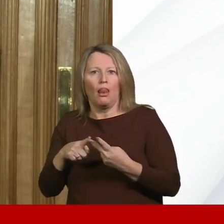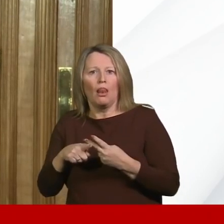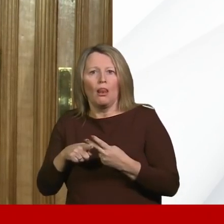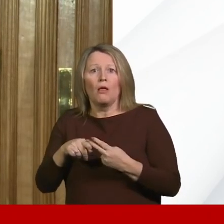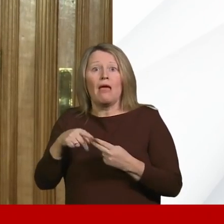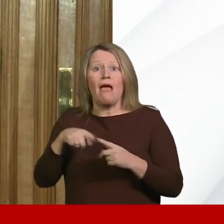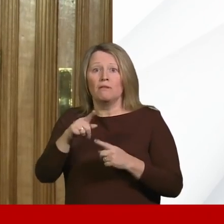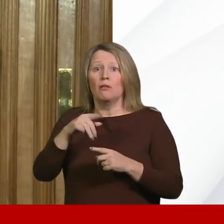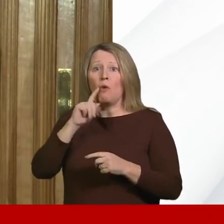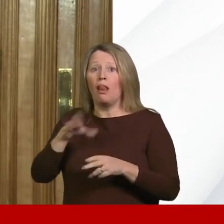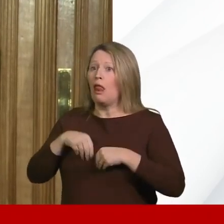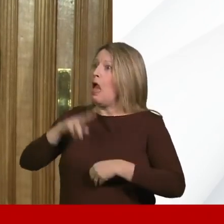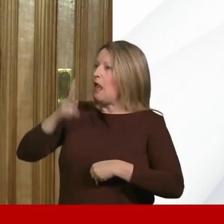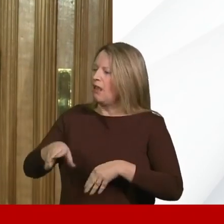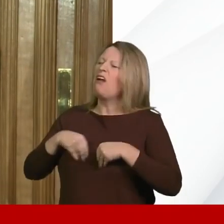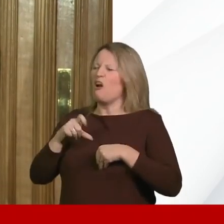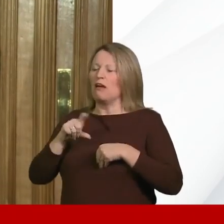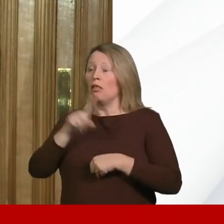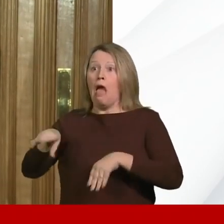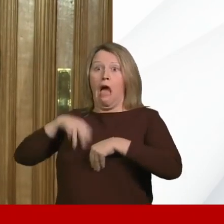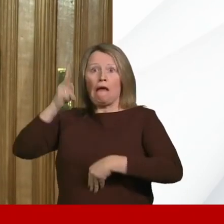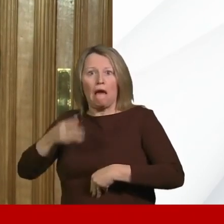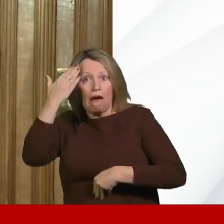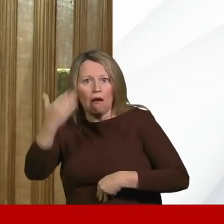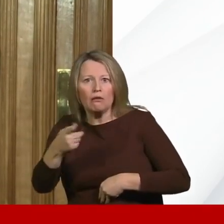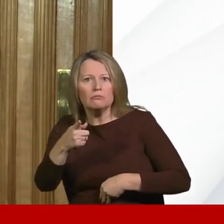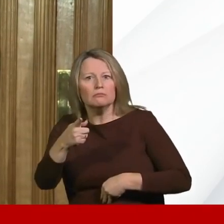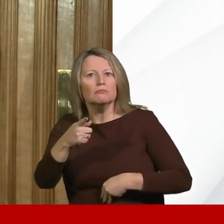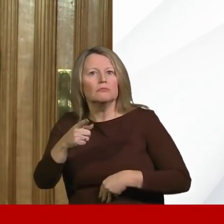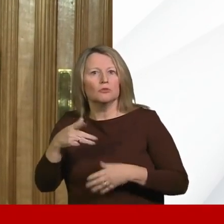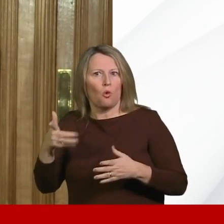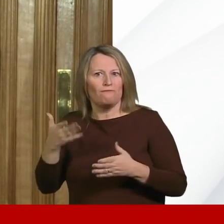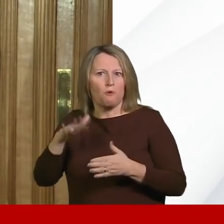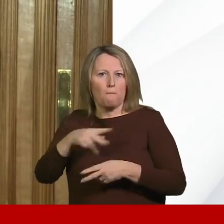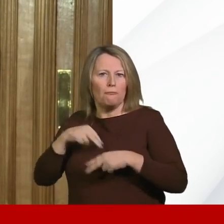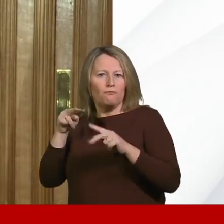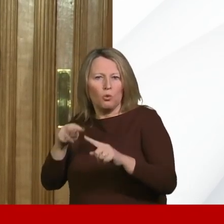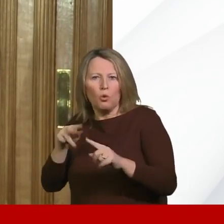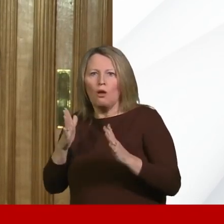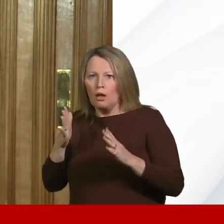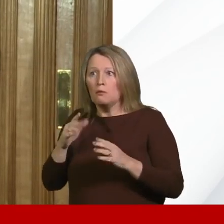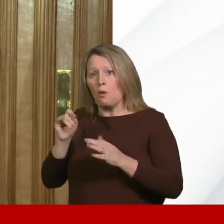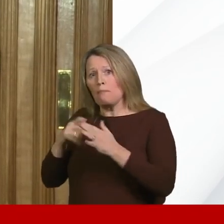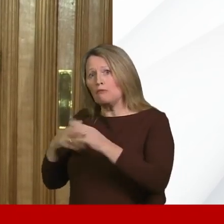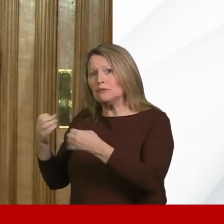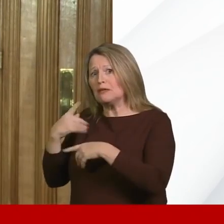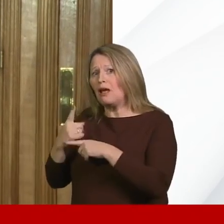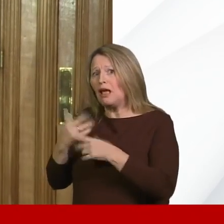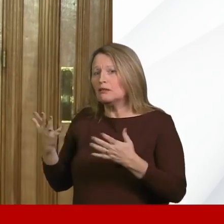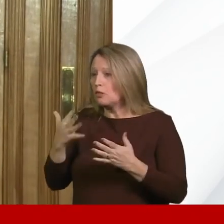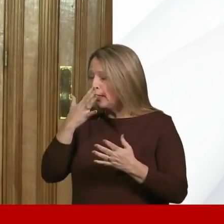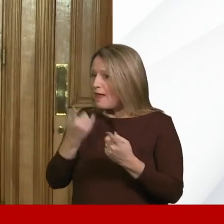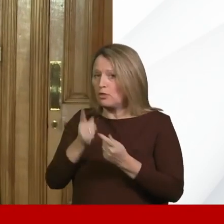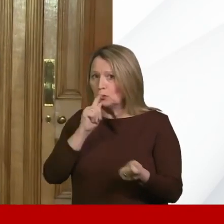yet, but you really can see the potential of that advance, which is, as I say, coming down the track. Let's go to Laura Koonsberg from